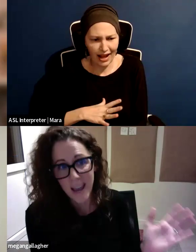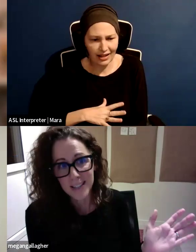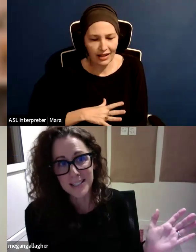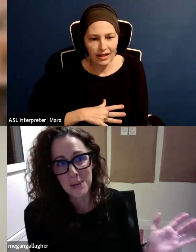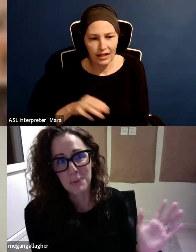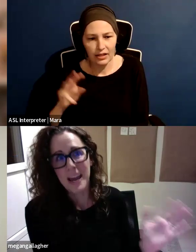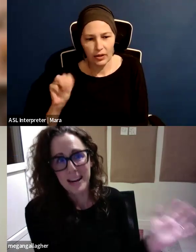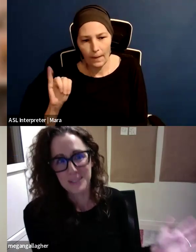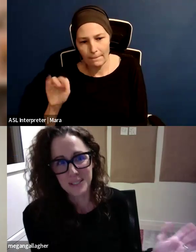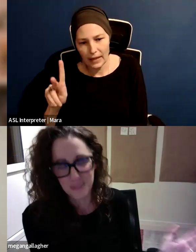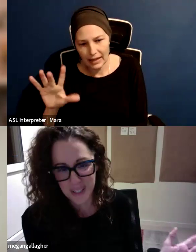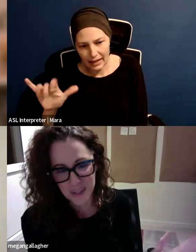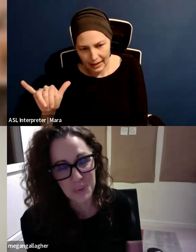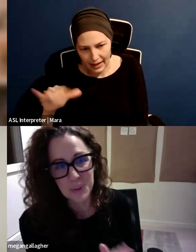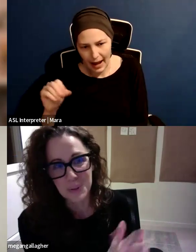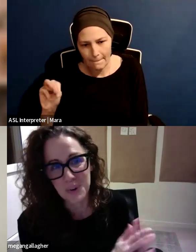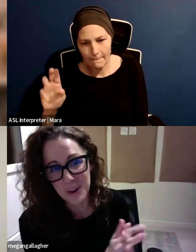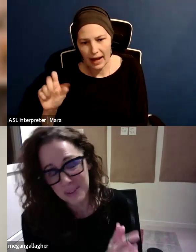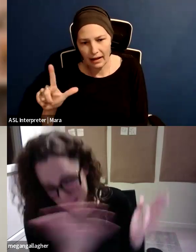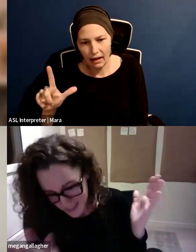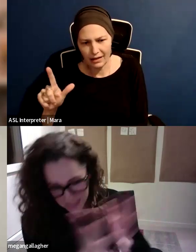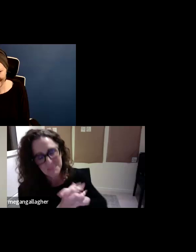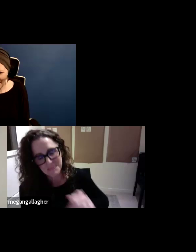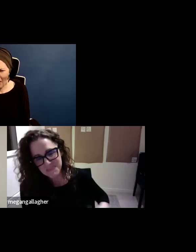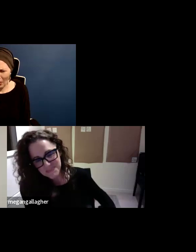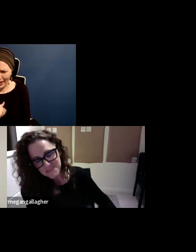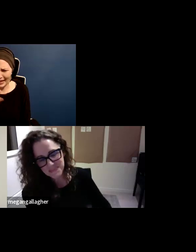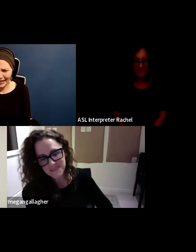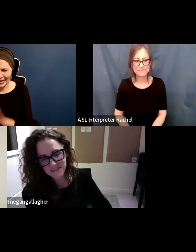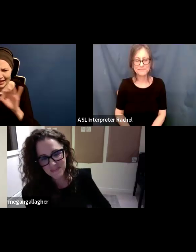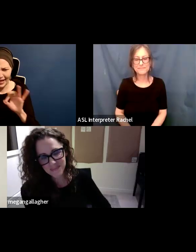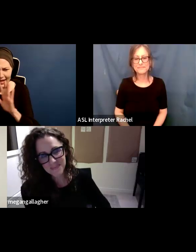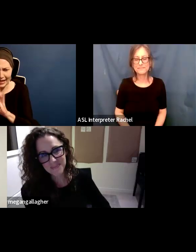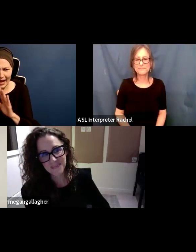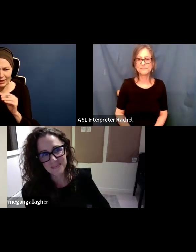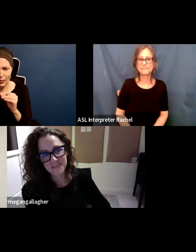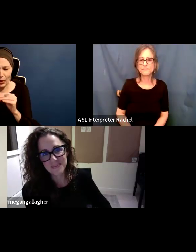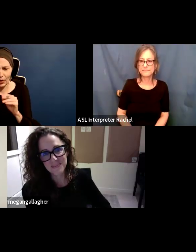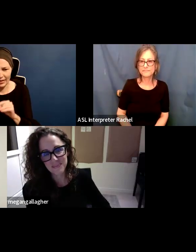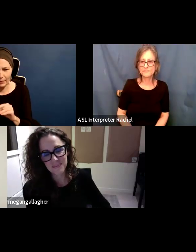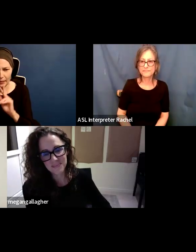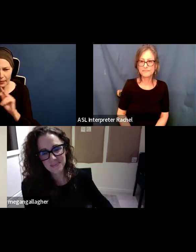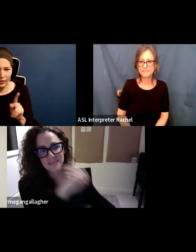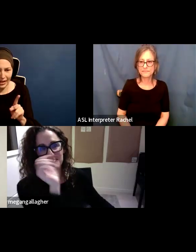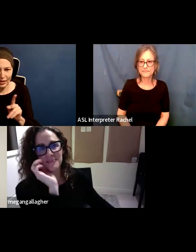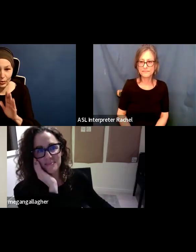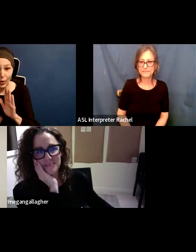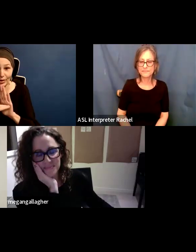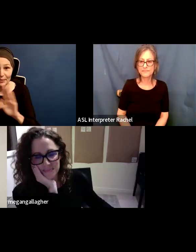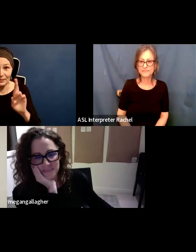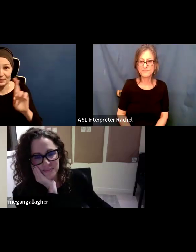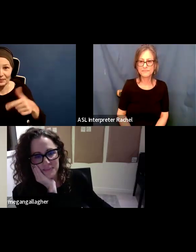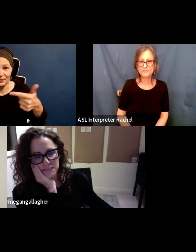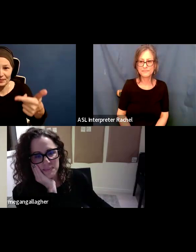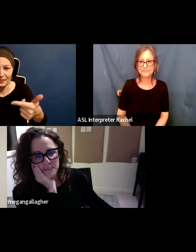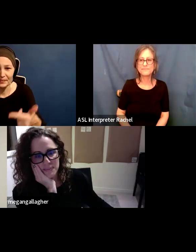We should cast disabled actors for these roles more often. So Completely. Well, and a lot of your comments are a lot of